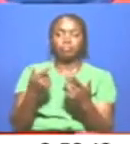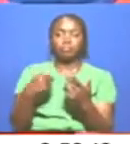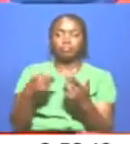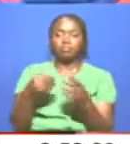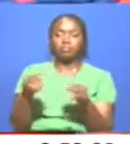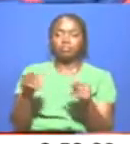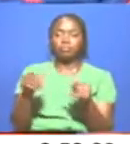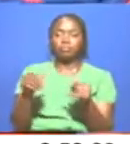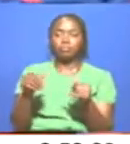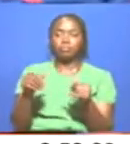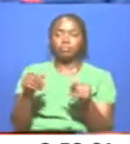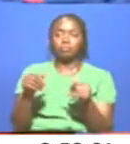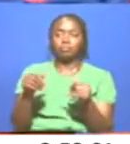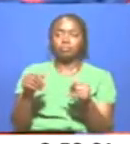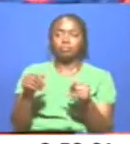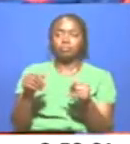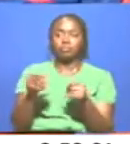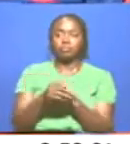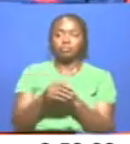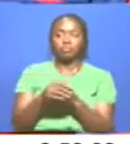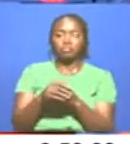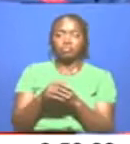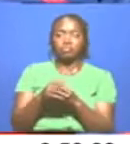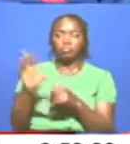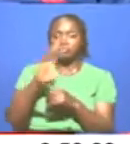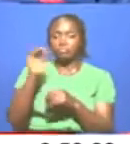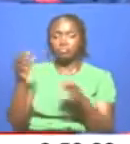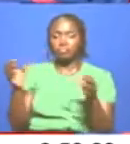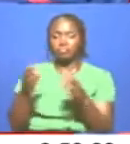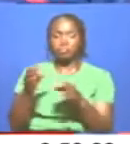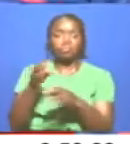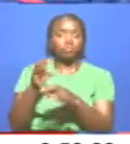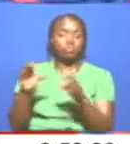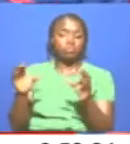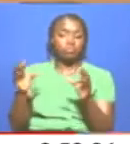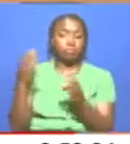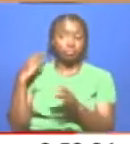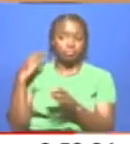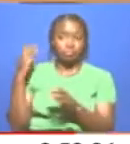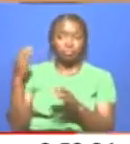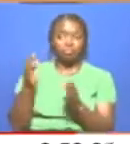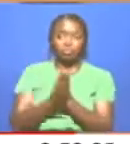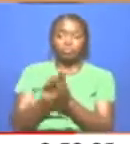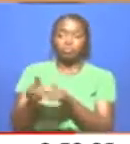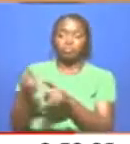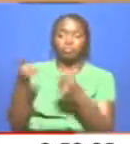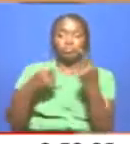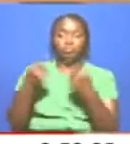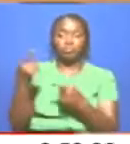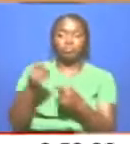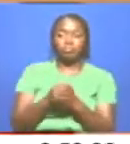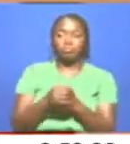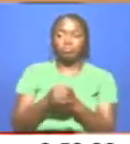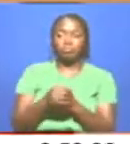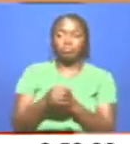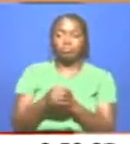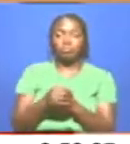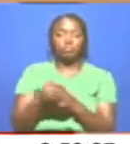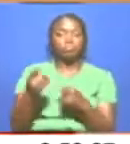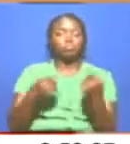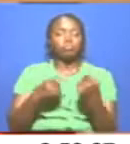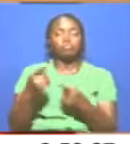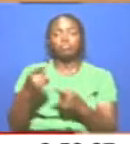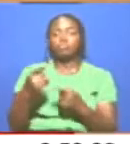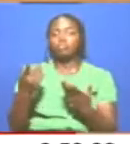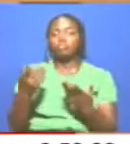for the African Club Championships and, of course, to win the league. They were recently crowned as the Mulembe